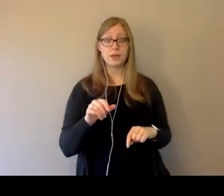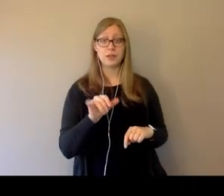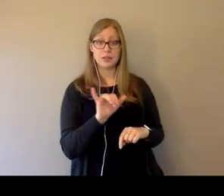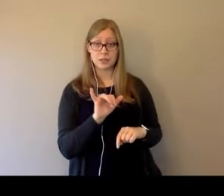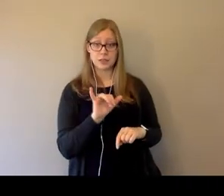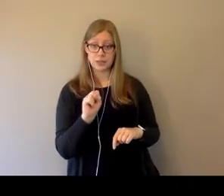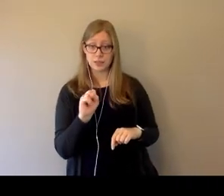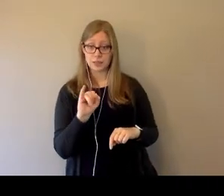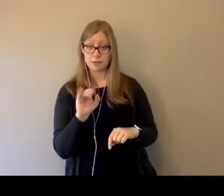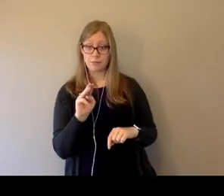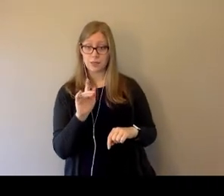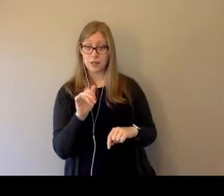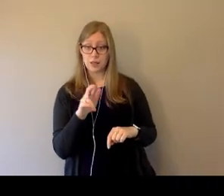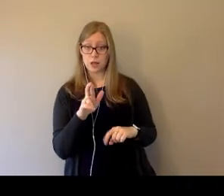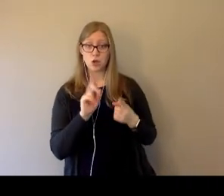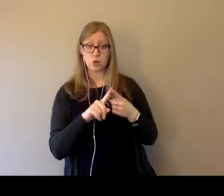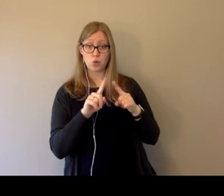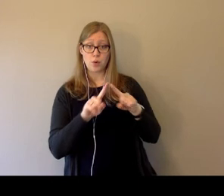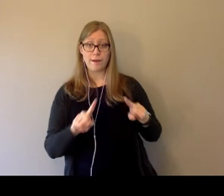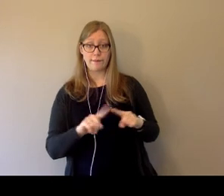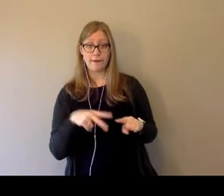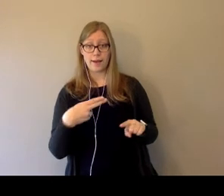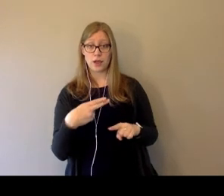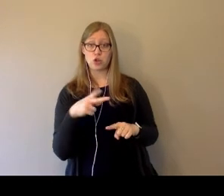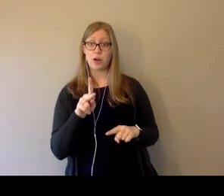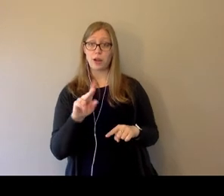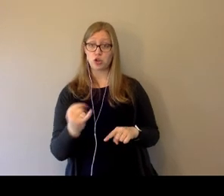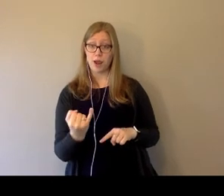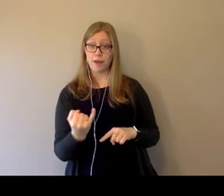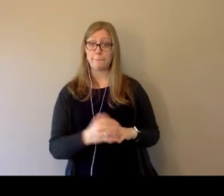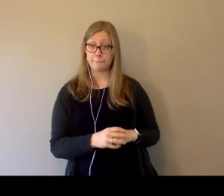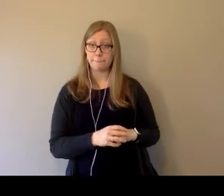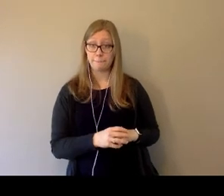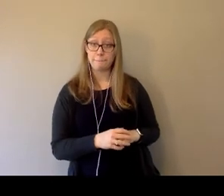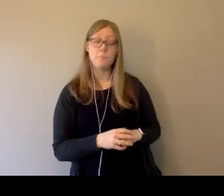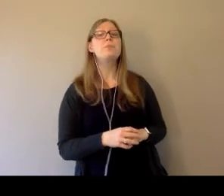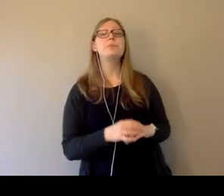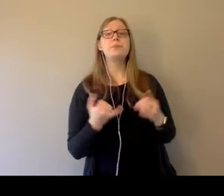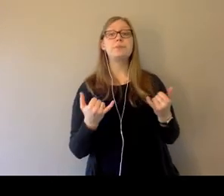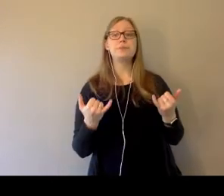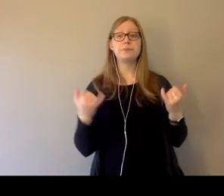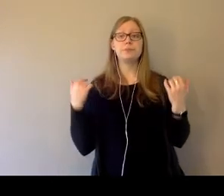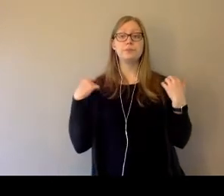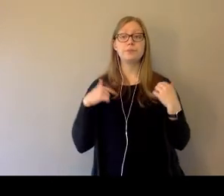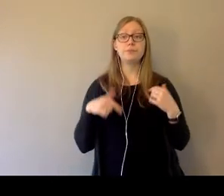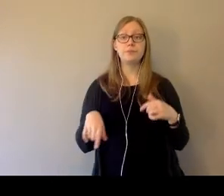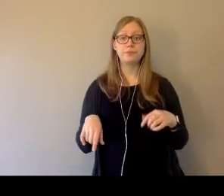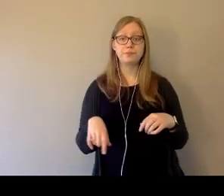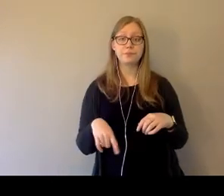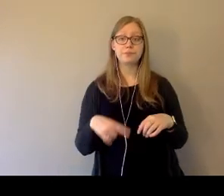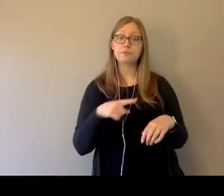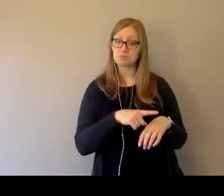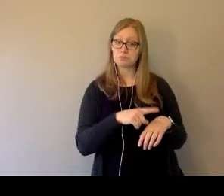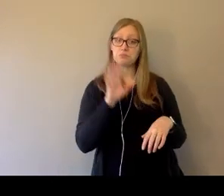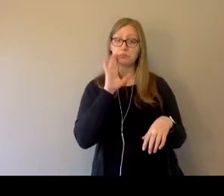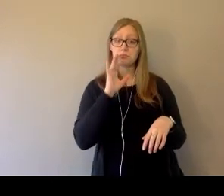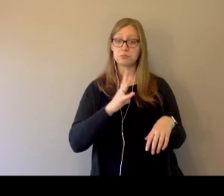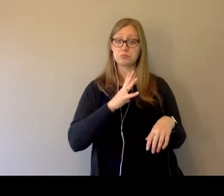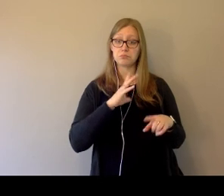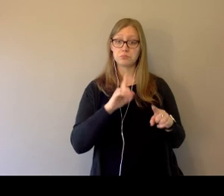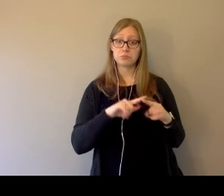to triangle HKJ. Now, it would be perfectly okay